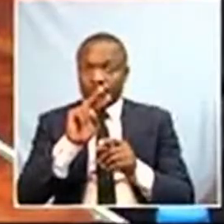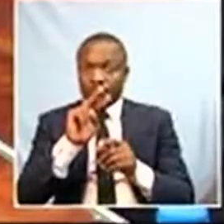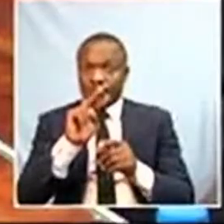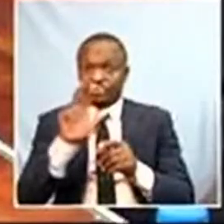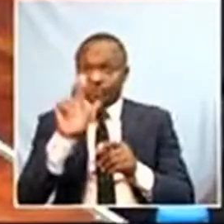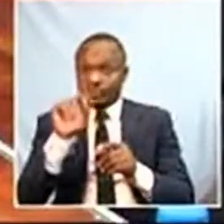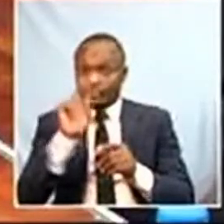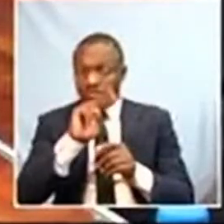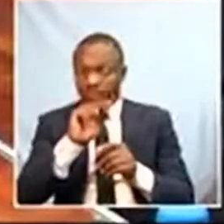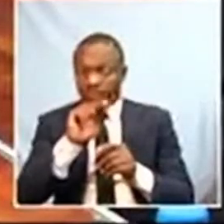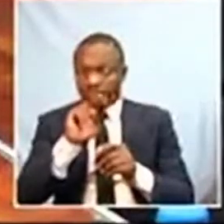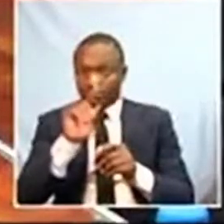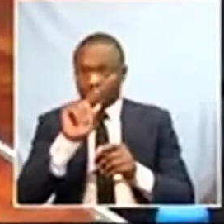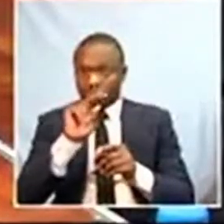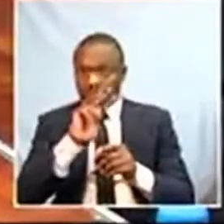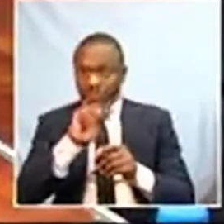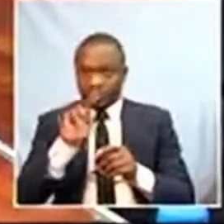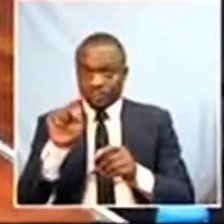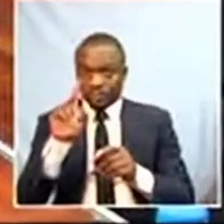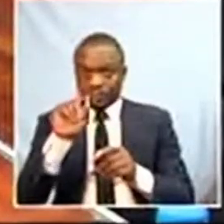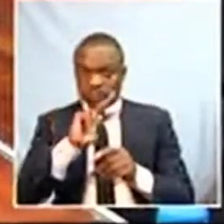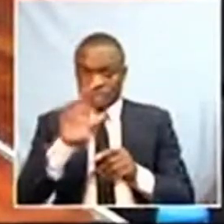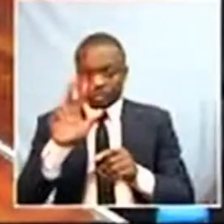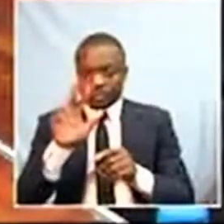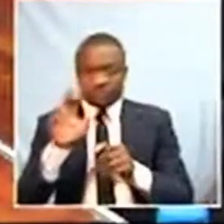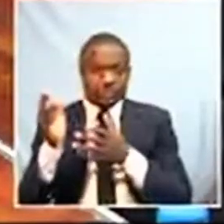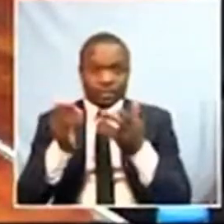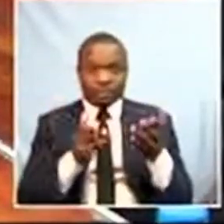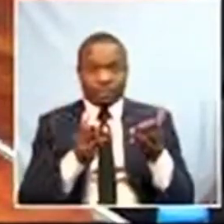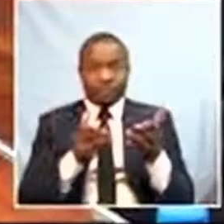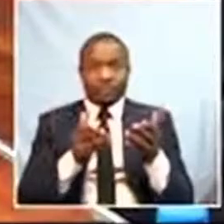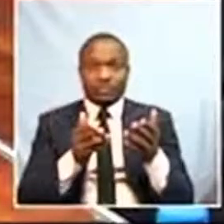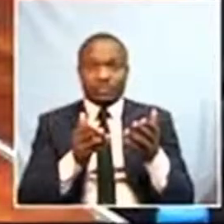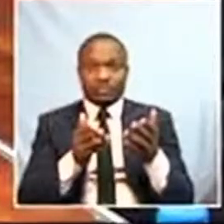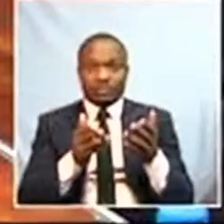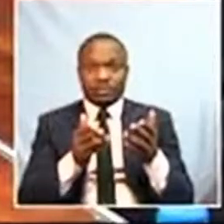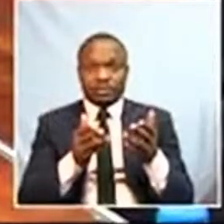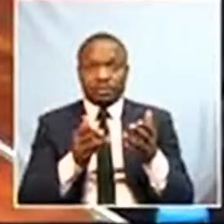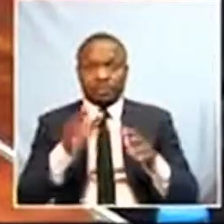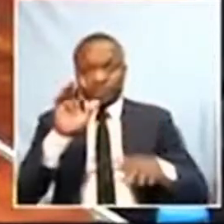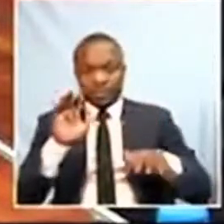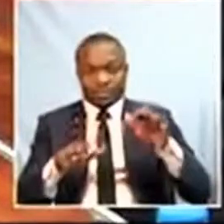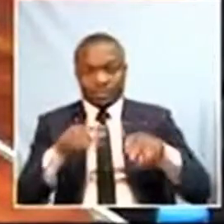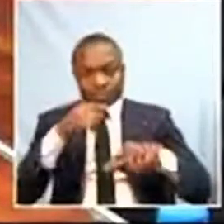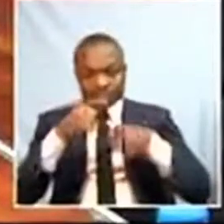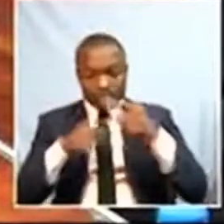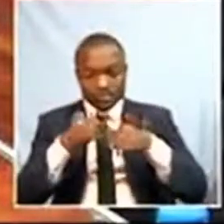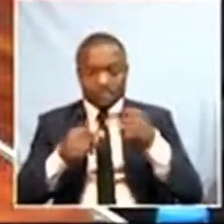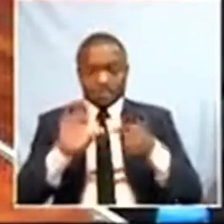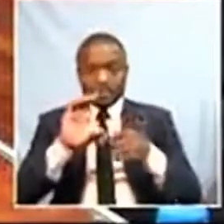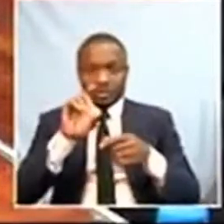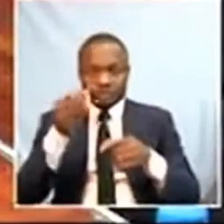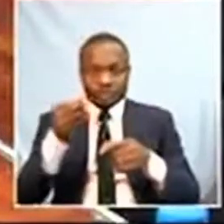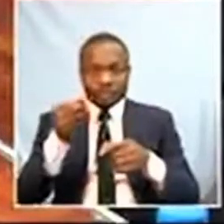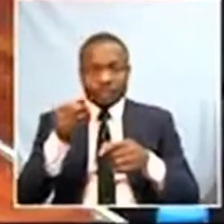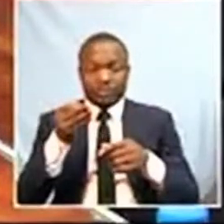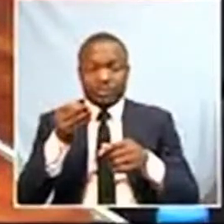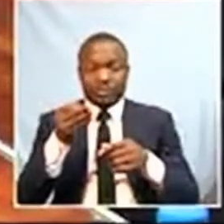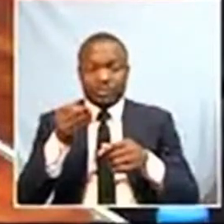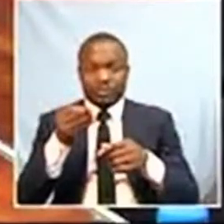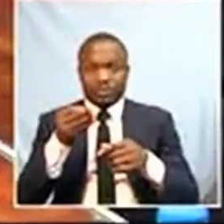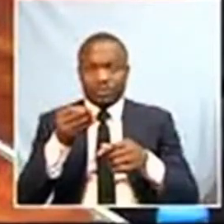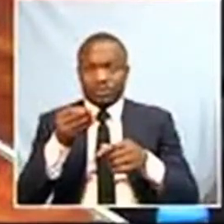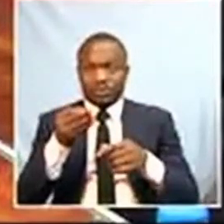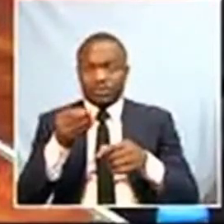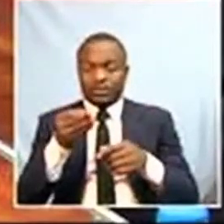and 2023 brought forward balances for ongoing CDF programs that were incomplete at